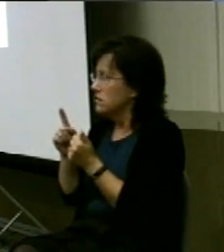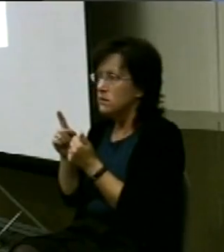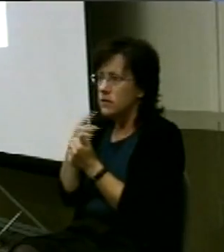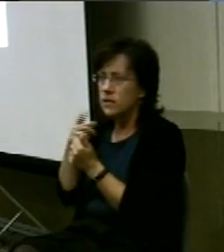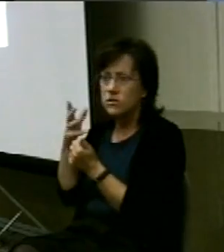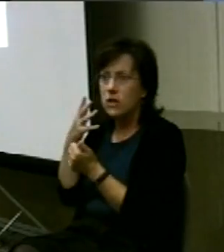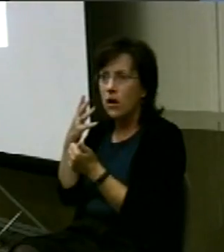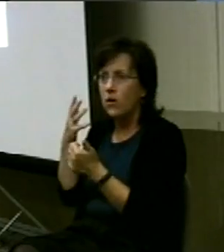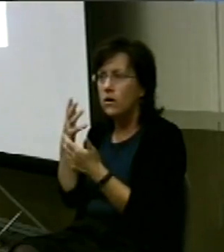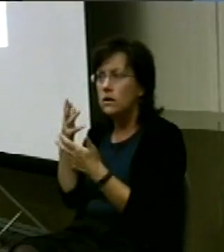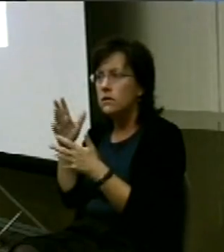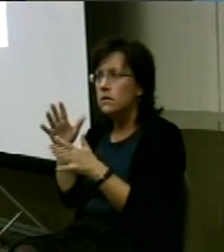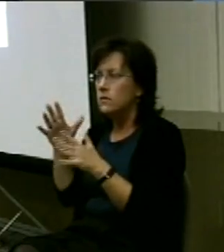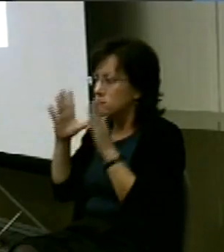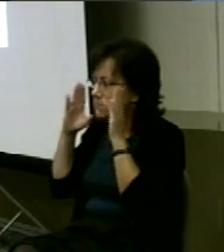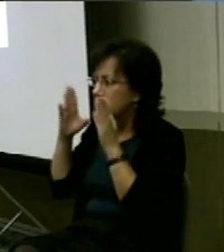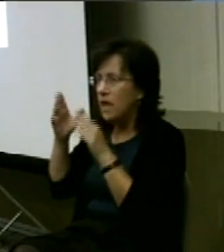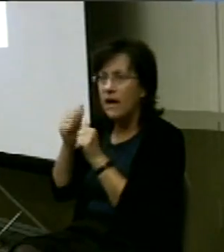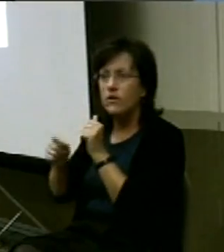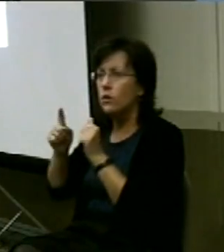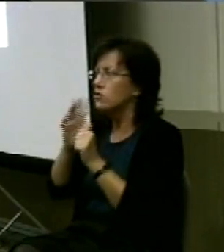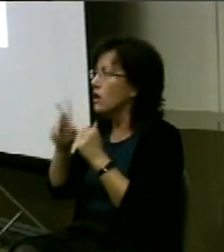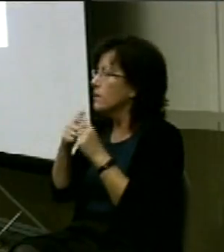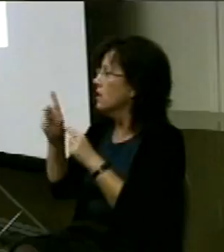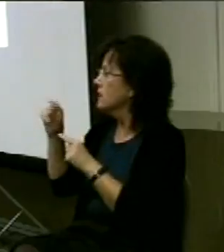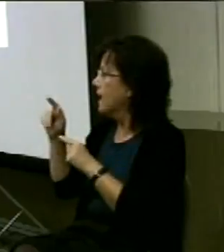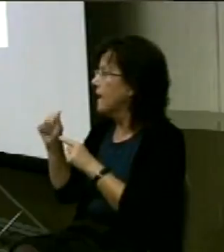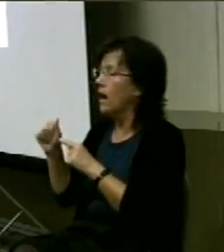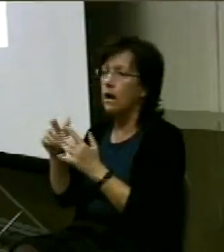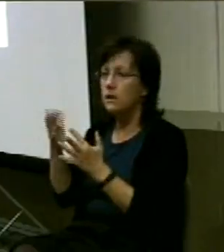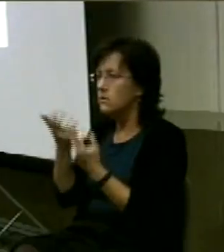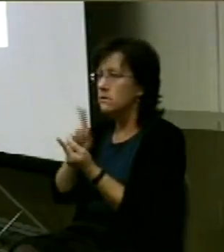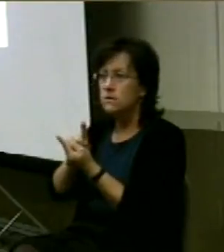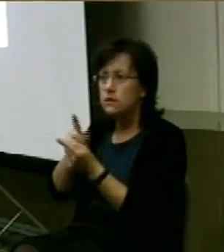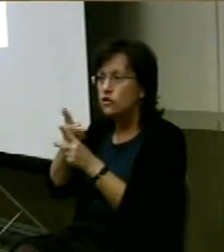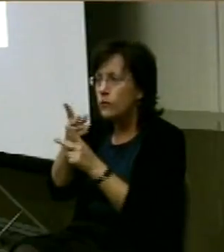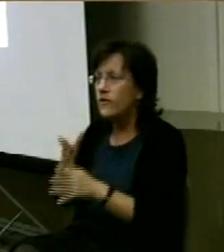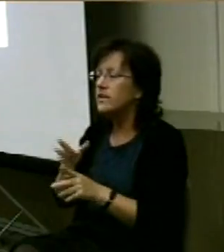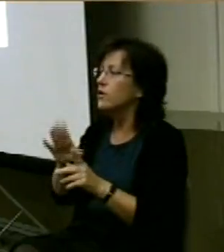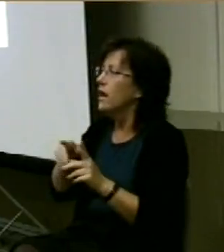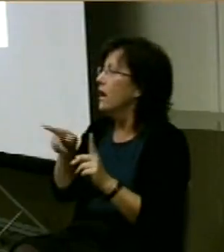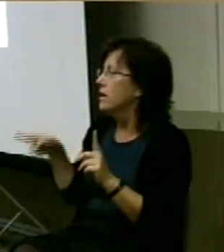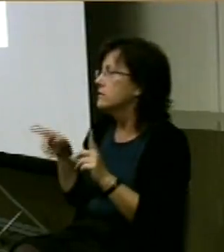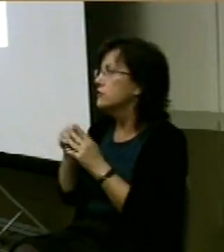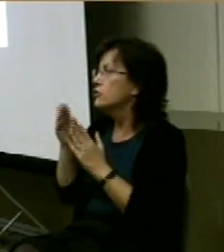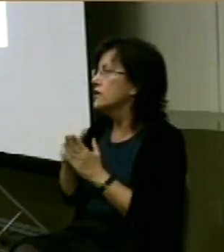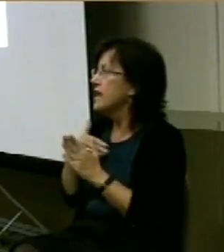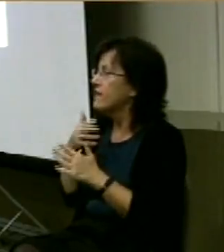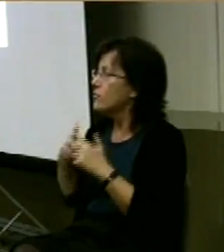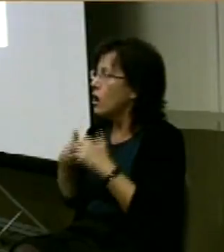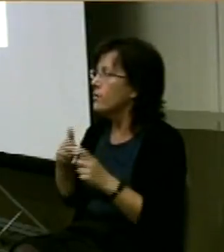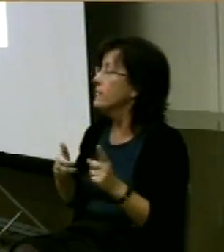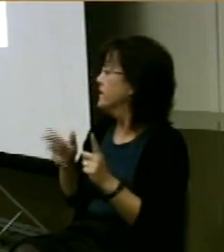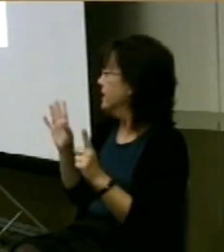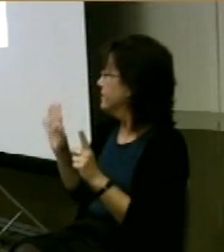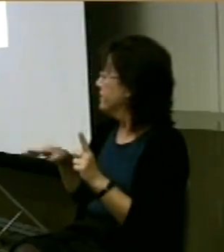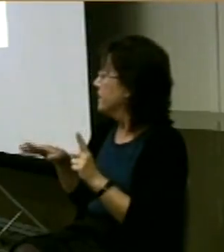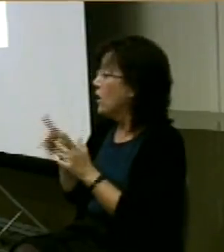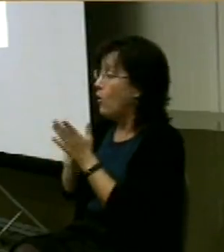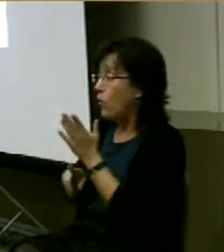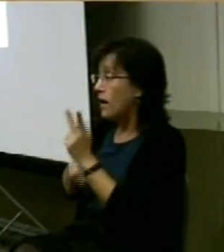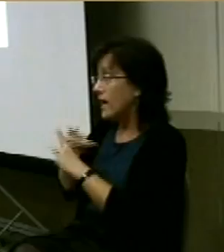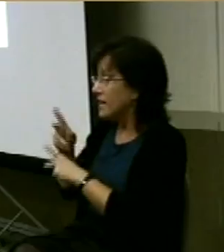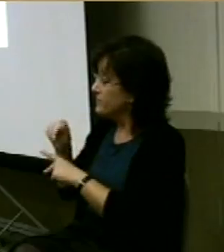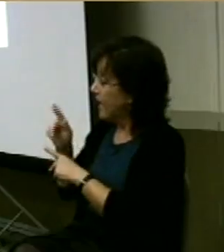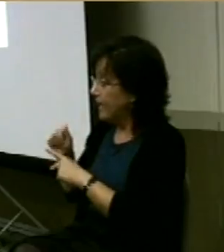right? You go to your supervisor, you say, oh, this student in my class is having a problem, and they say, what kind of data have you taken on it? I mean,